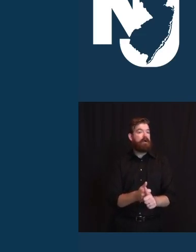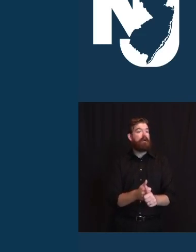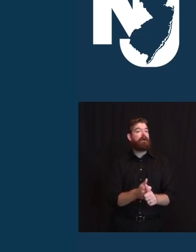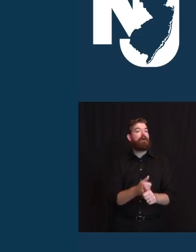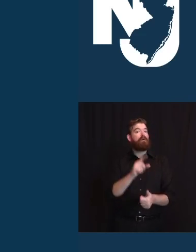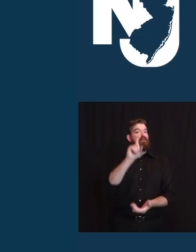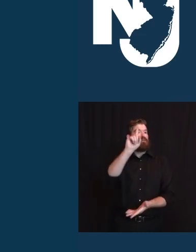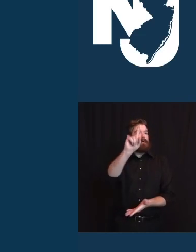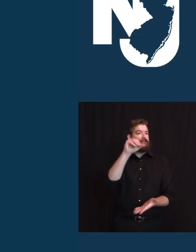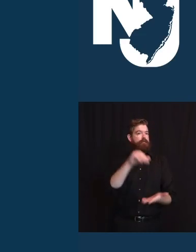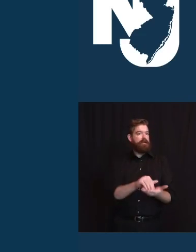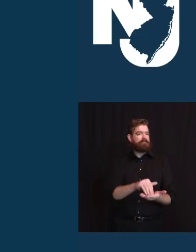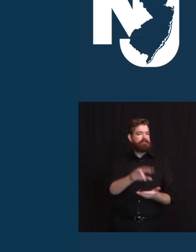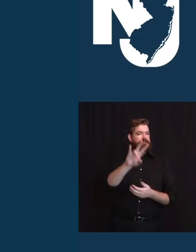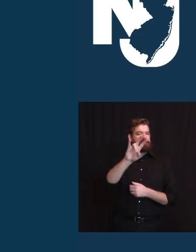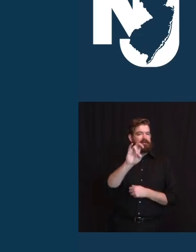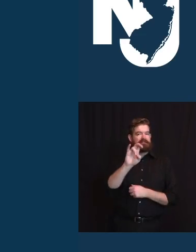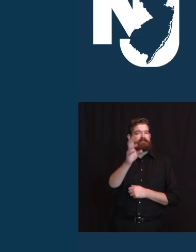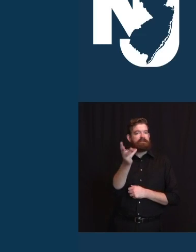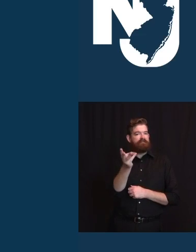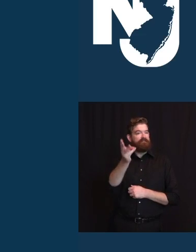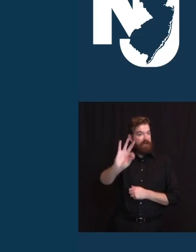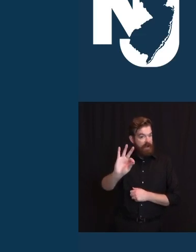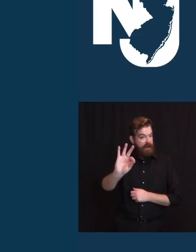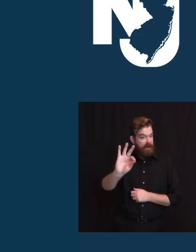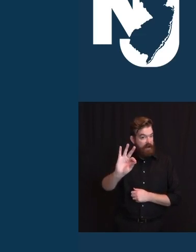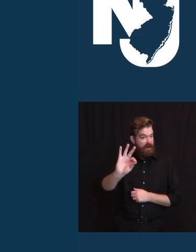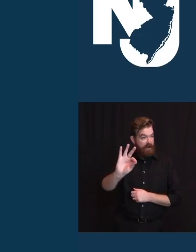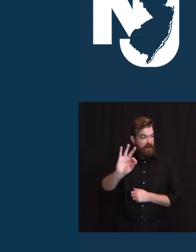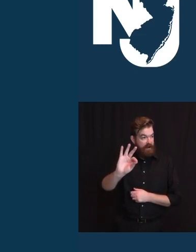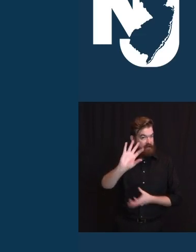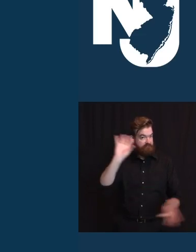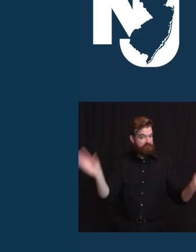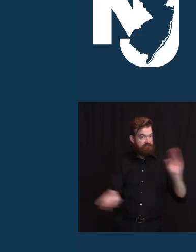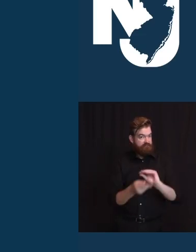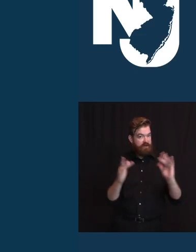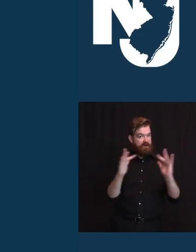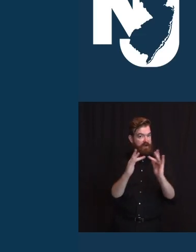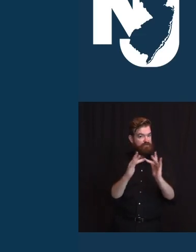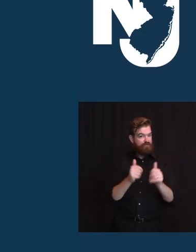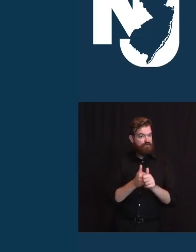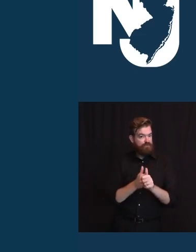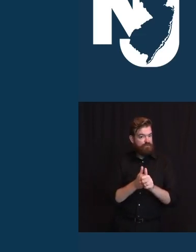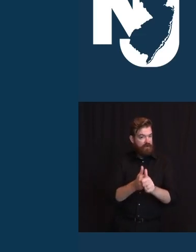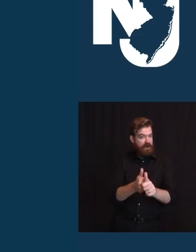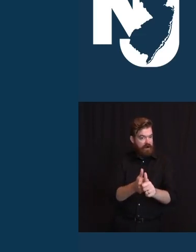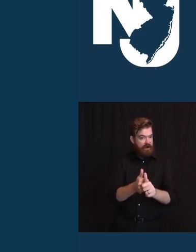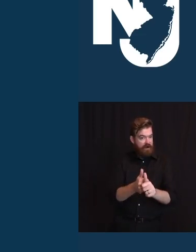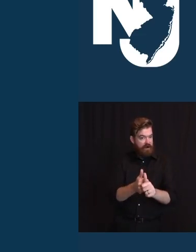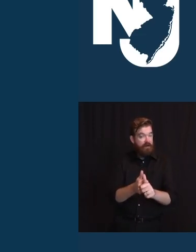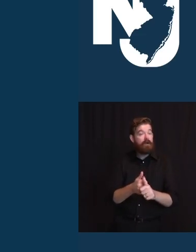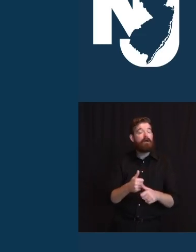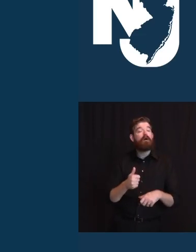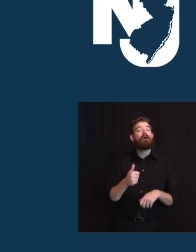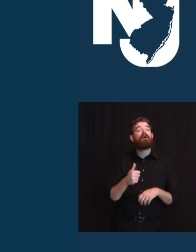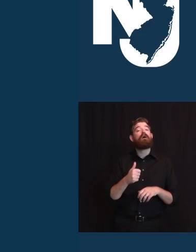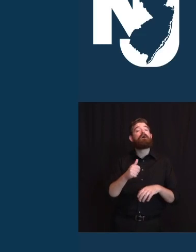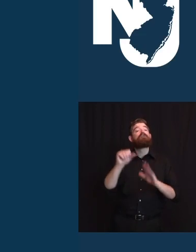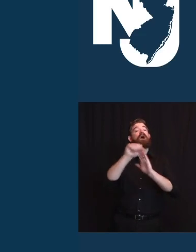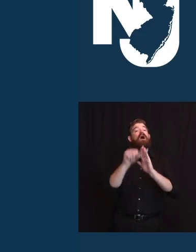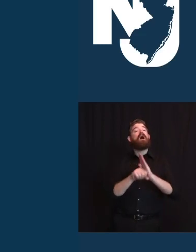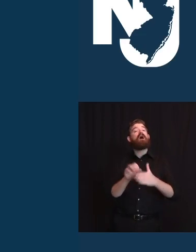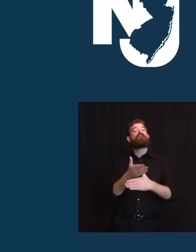1,769. We can see from this eye chart that we now are at a statewide average of 19.9 tracers per 100,000 people.